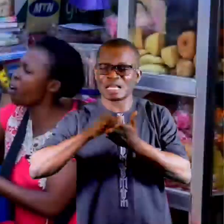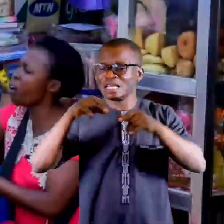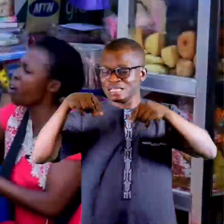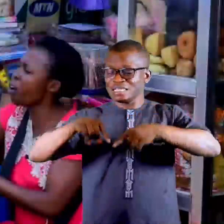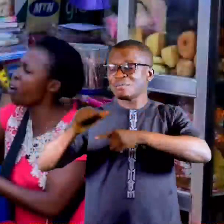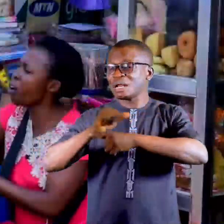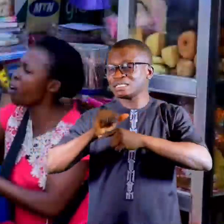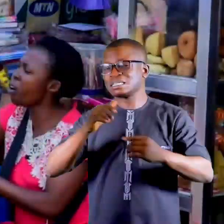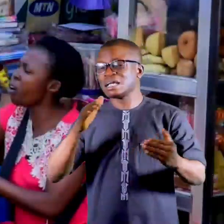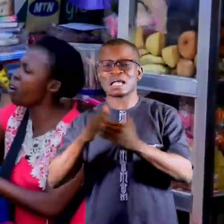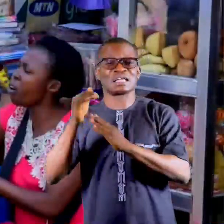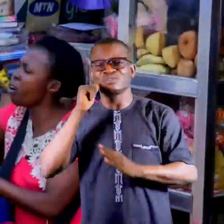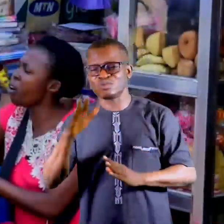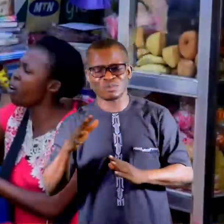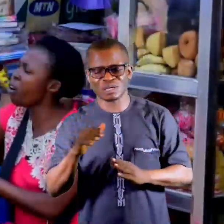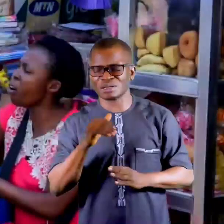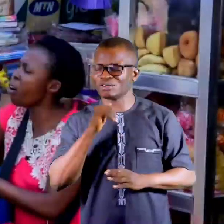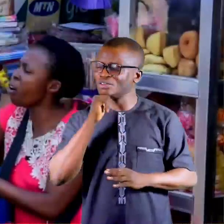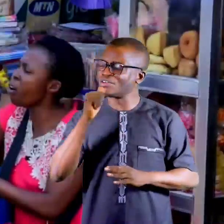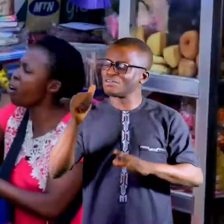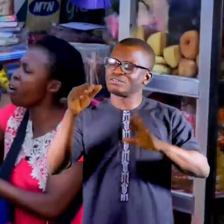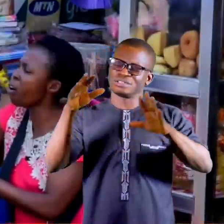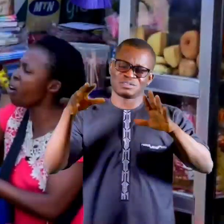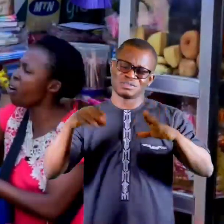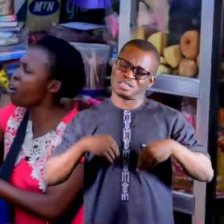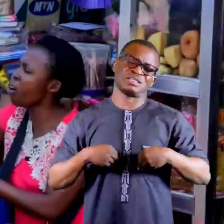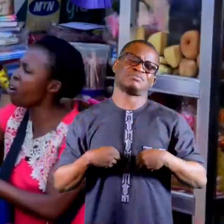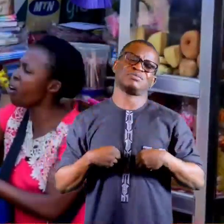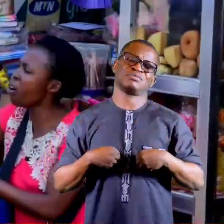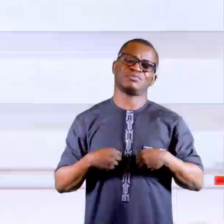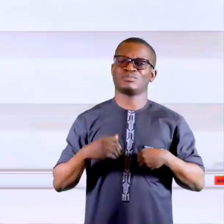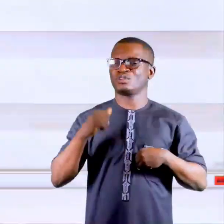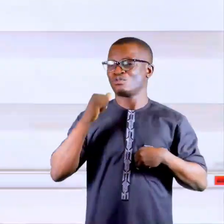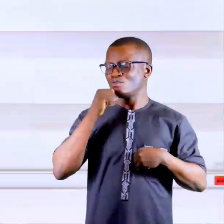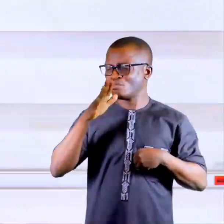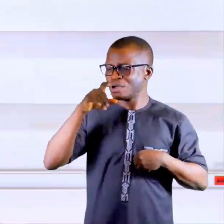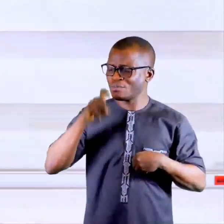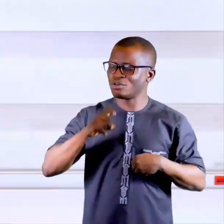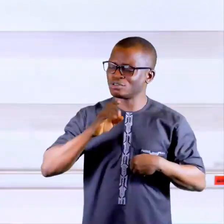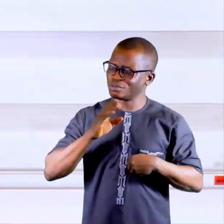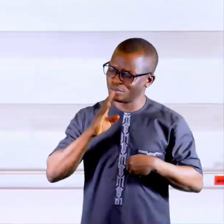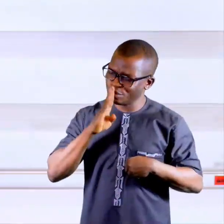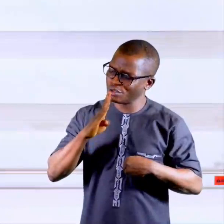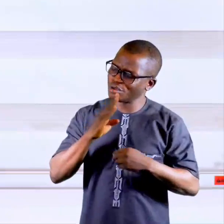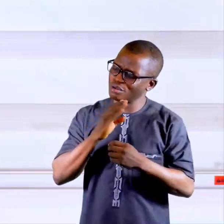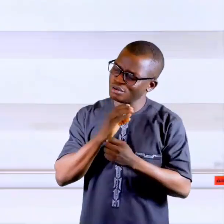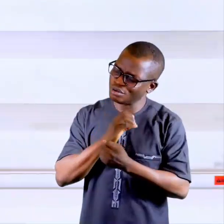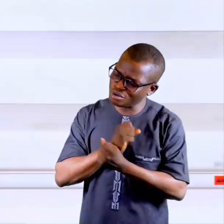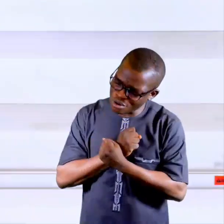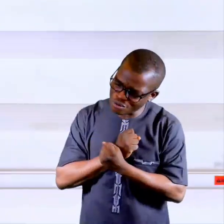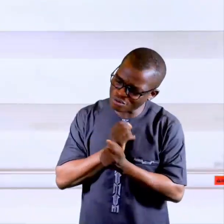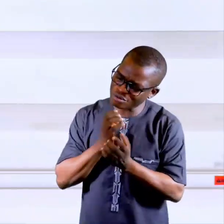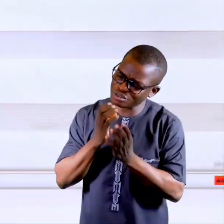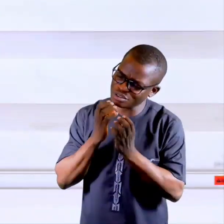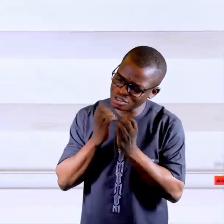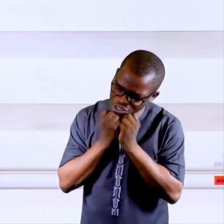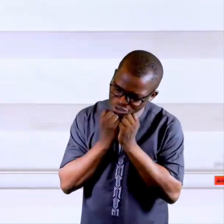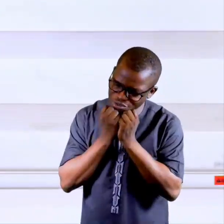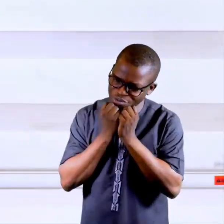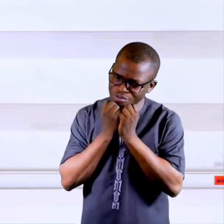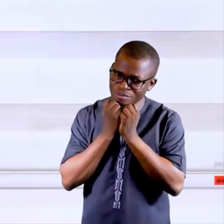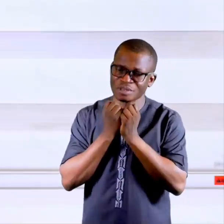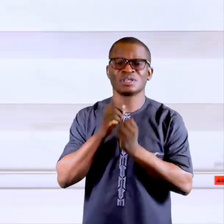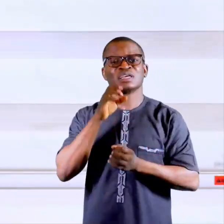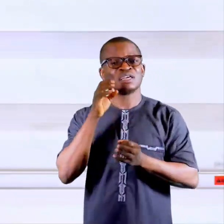practices against women is unacceptable. A woman should be valued. A woman should be treasured. Even if you have